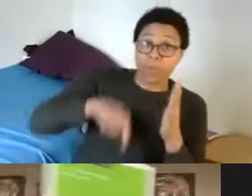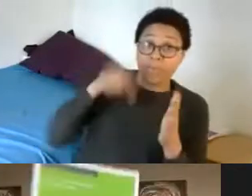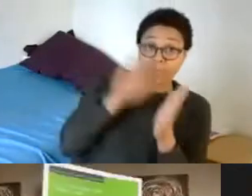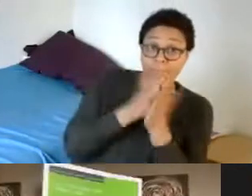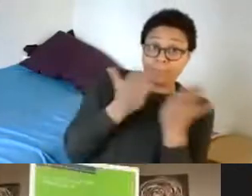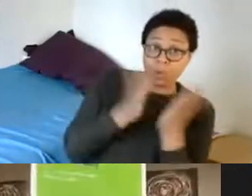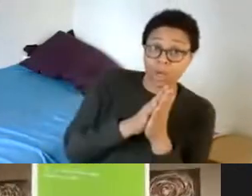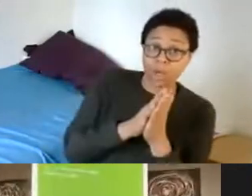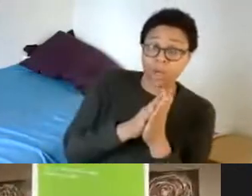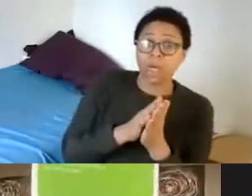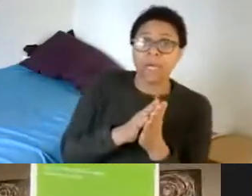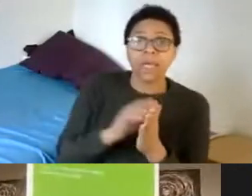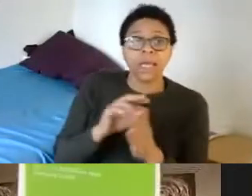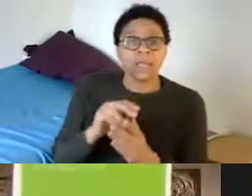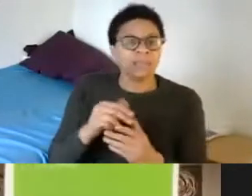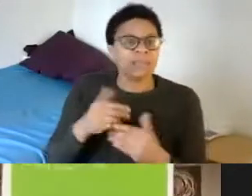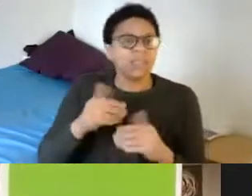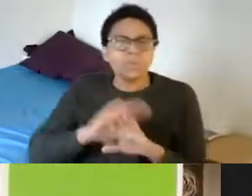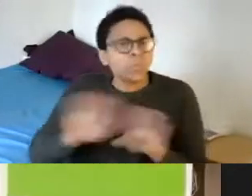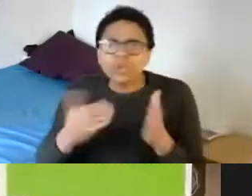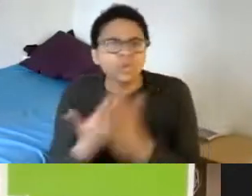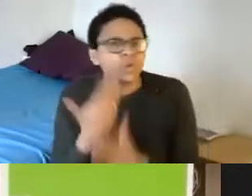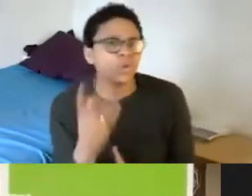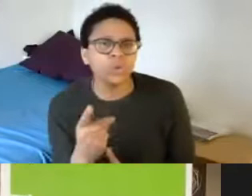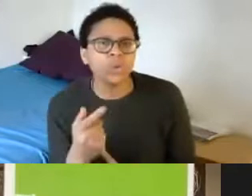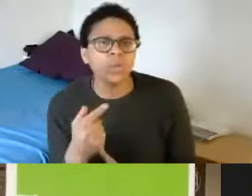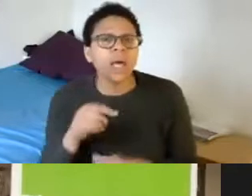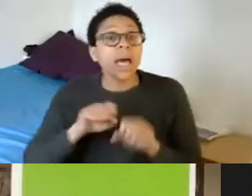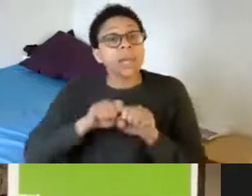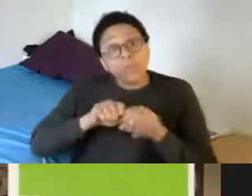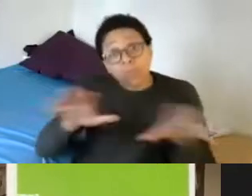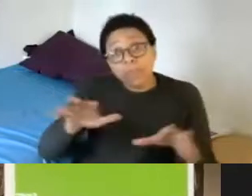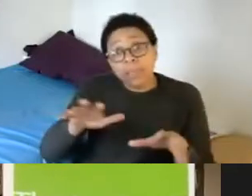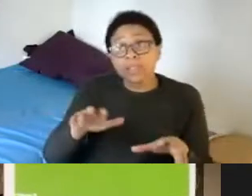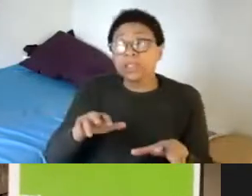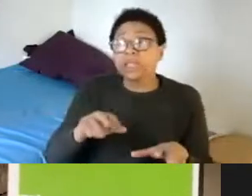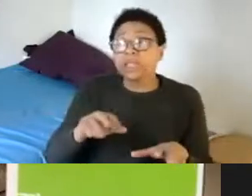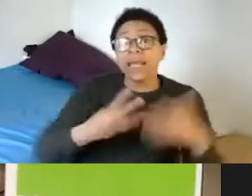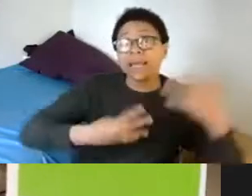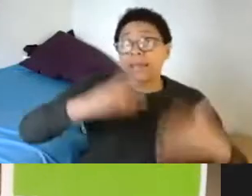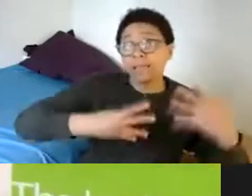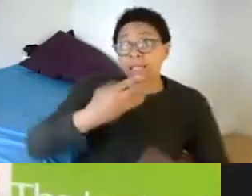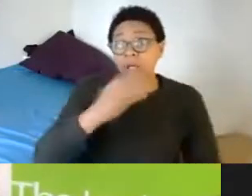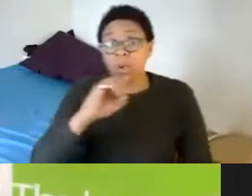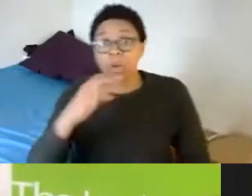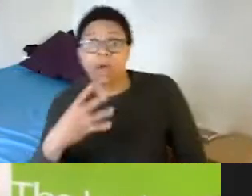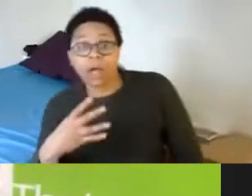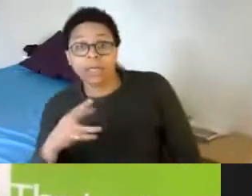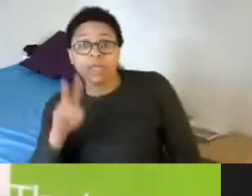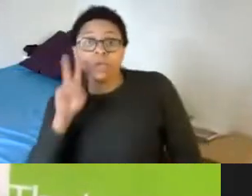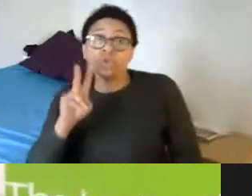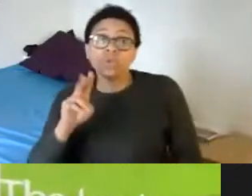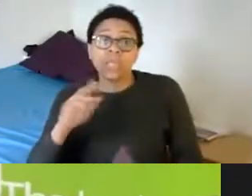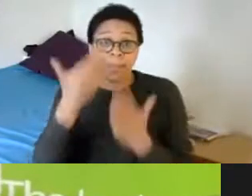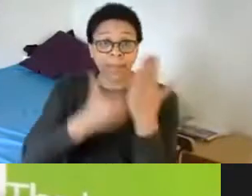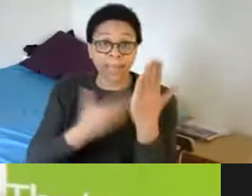in 1909, this book of fairy tales. So it's had a long history, and it's got that marking on the pages. It's sort